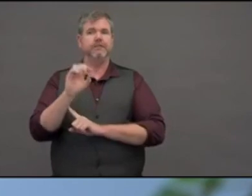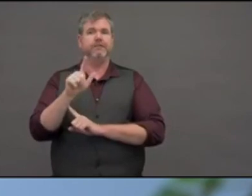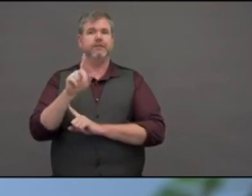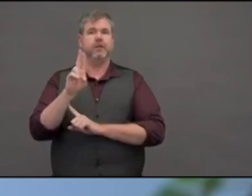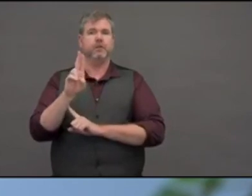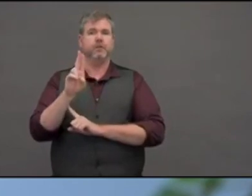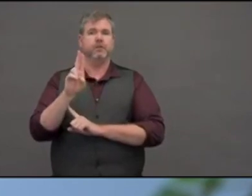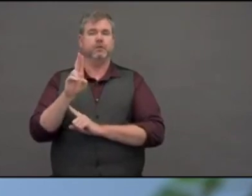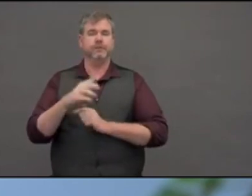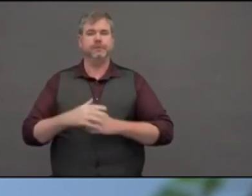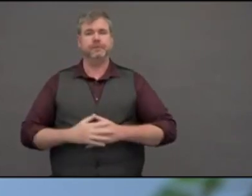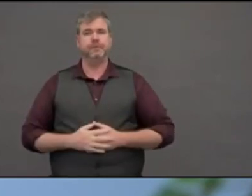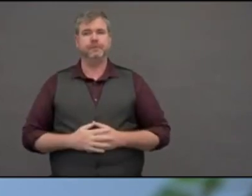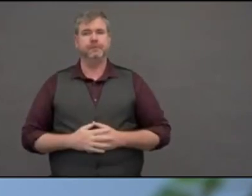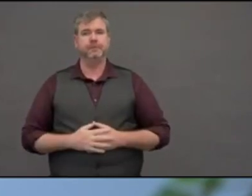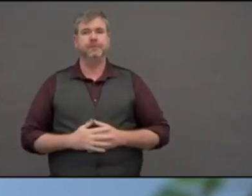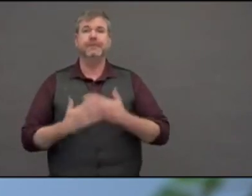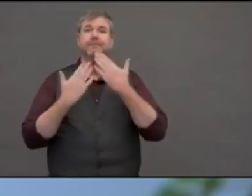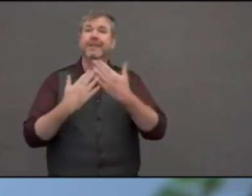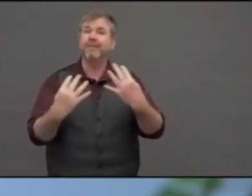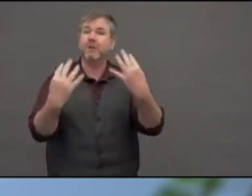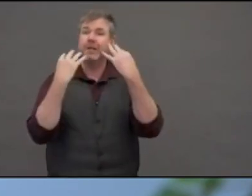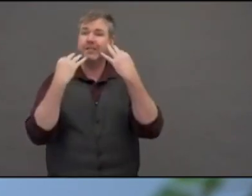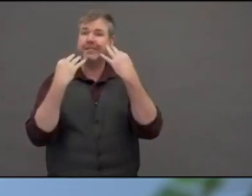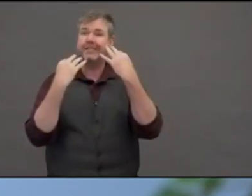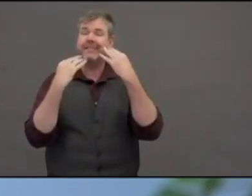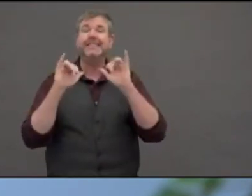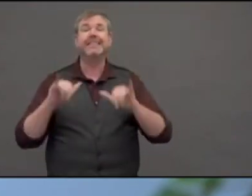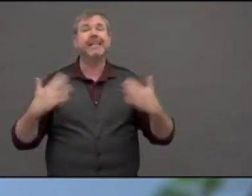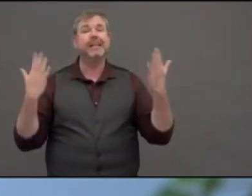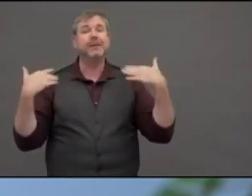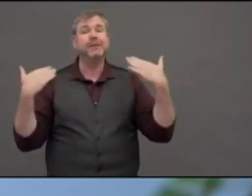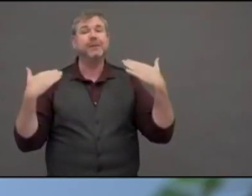sccphd.org/flu. All right, thanks for watching, everyone. Stay cool. We'll see you next time.